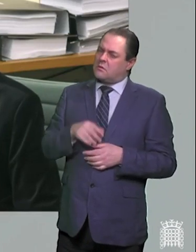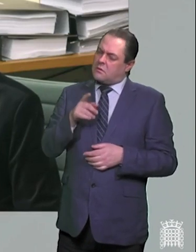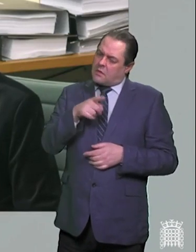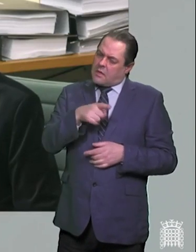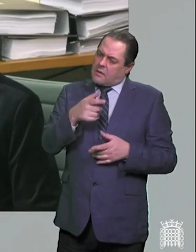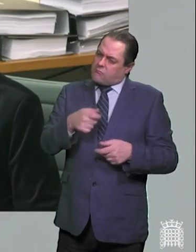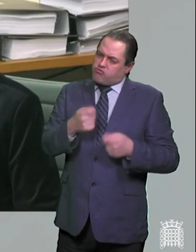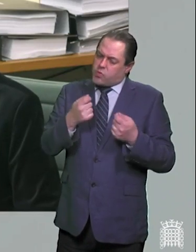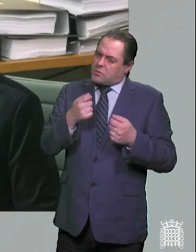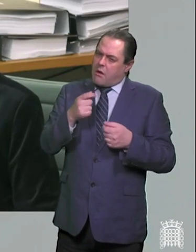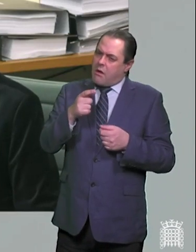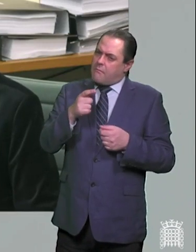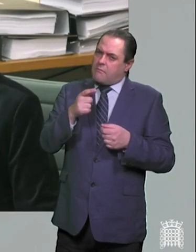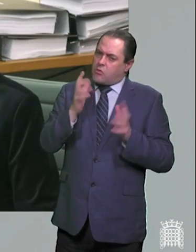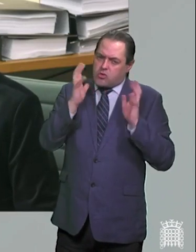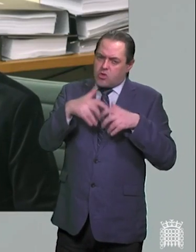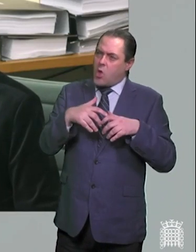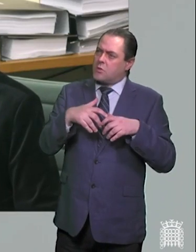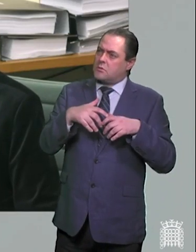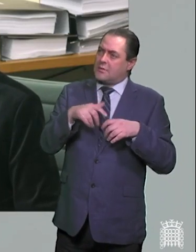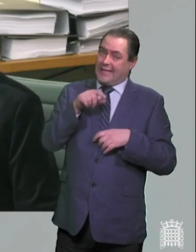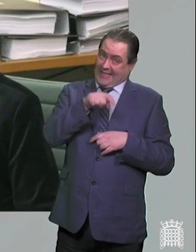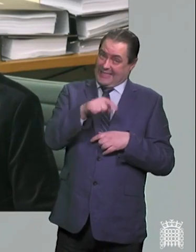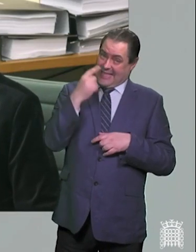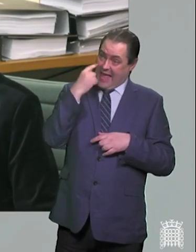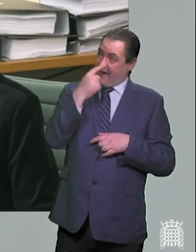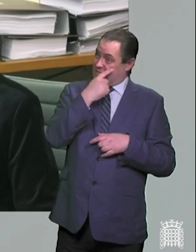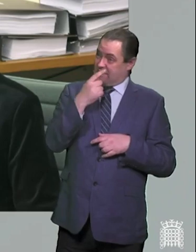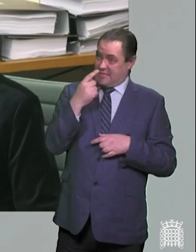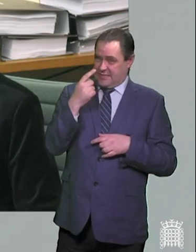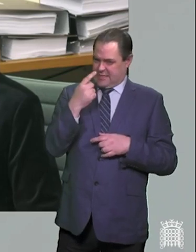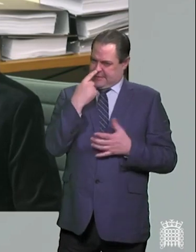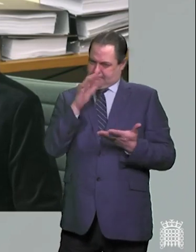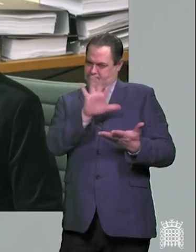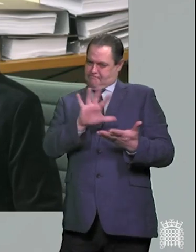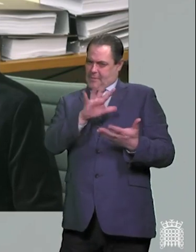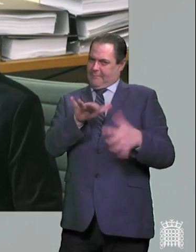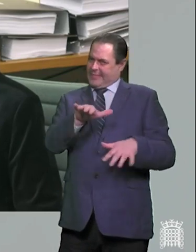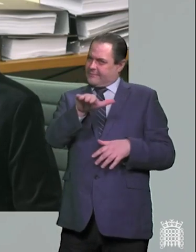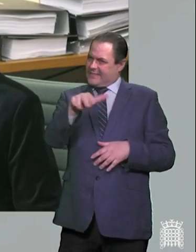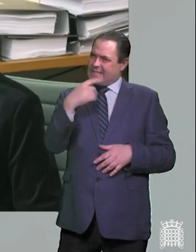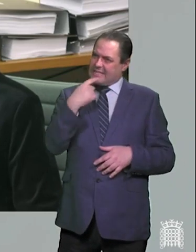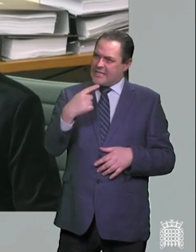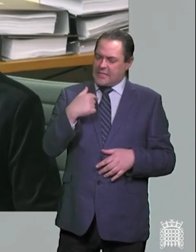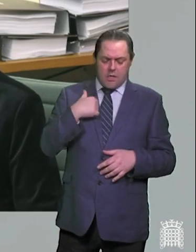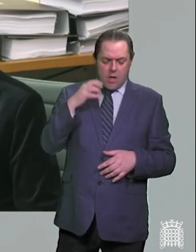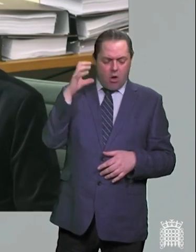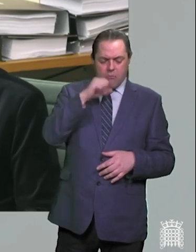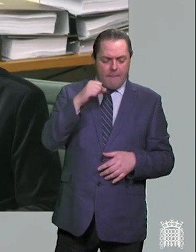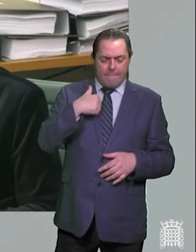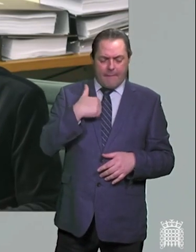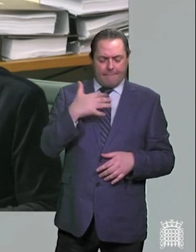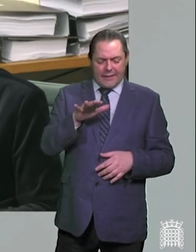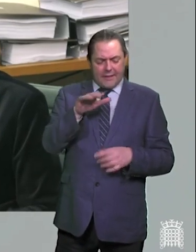raise concerns about the gathering with you at the time? And No. his evidence suggests he might have done. He said, I quote, "I don't recall if I personally